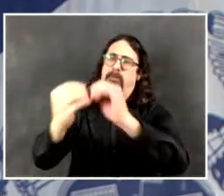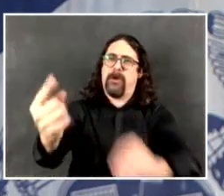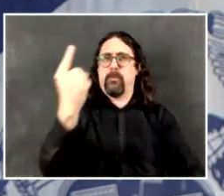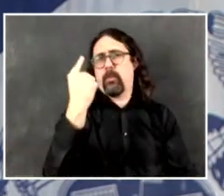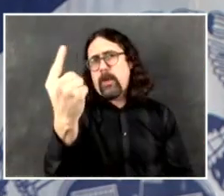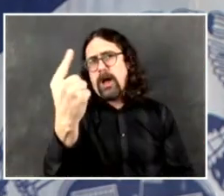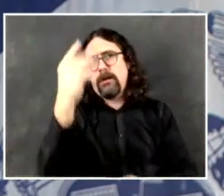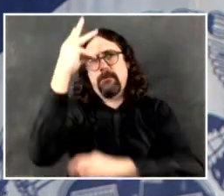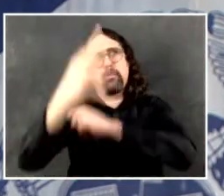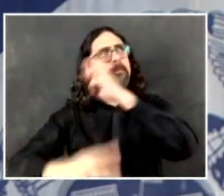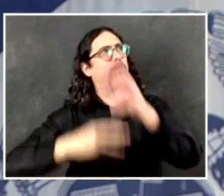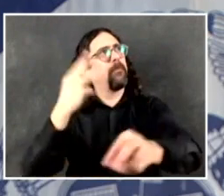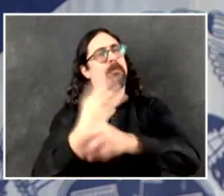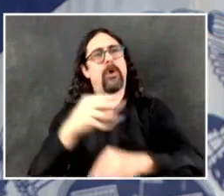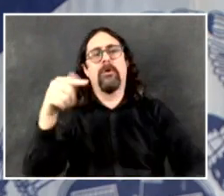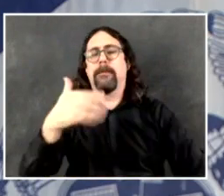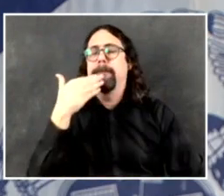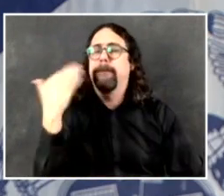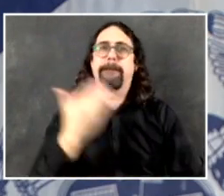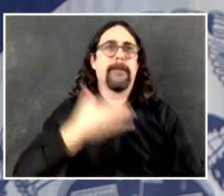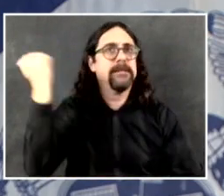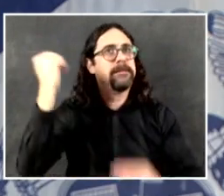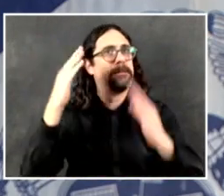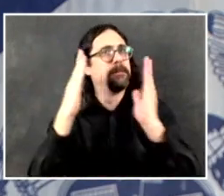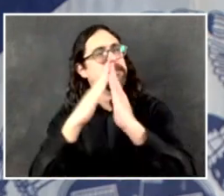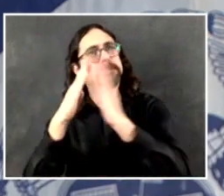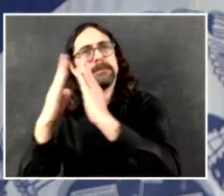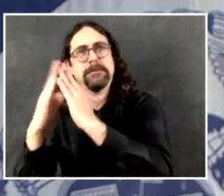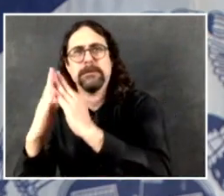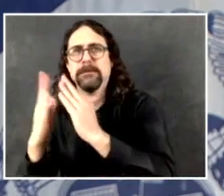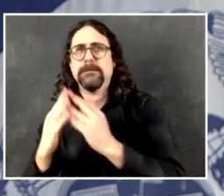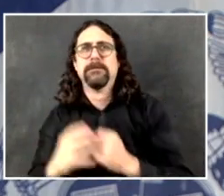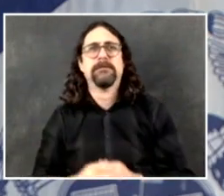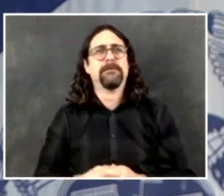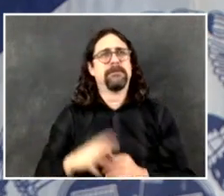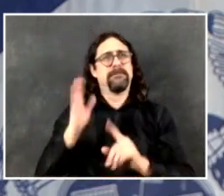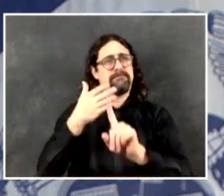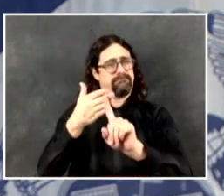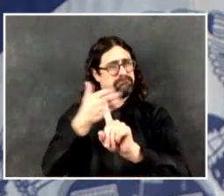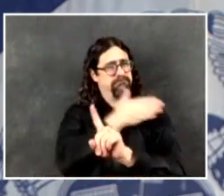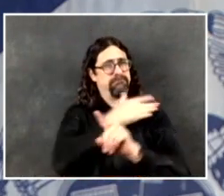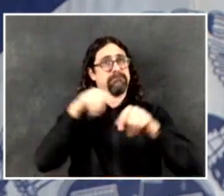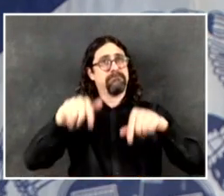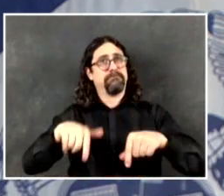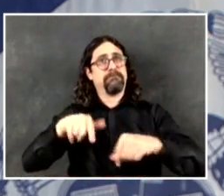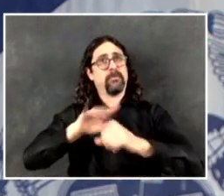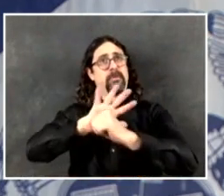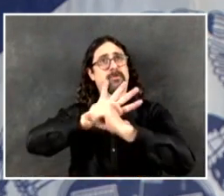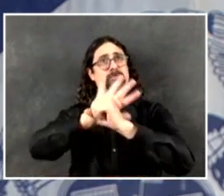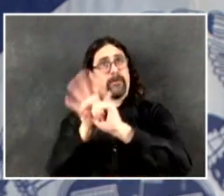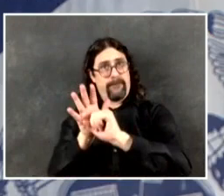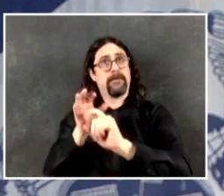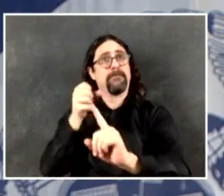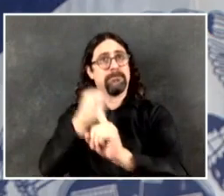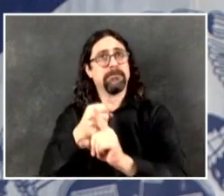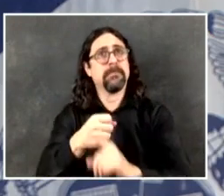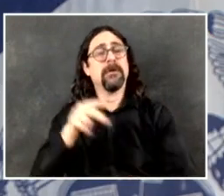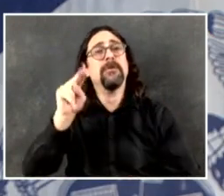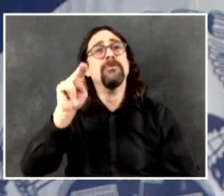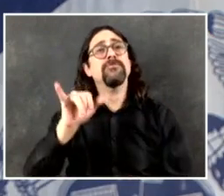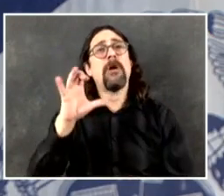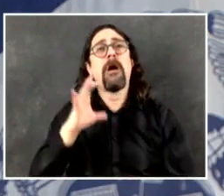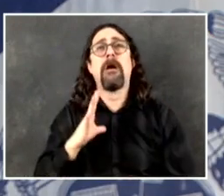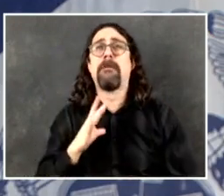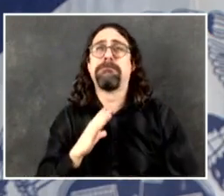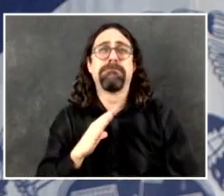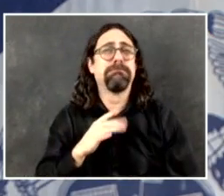history, with an economy so strong, with a constant effort to include more and more people in what this city has